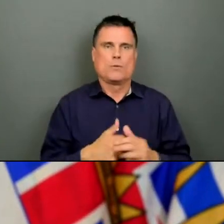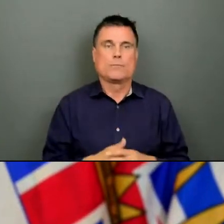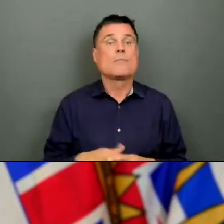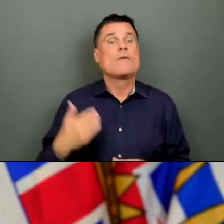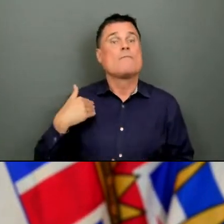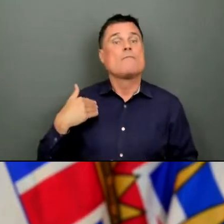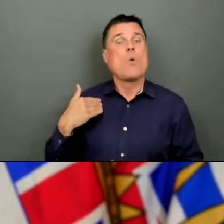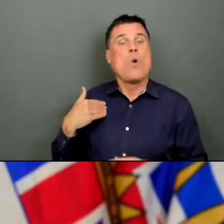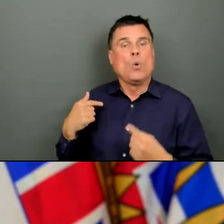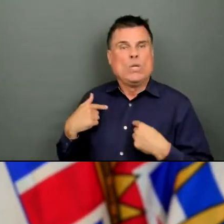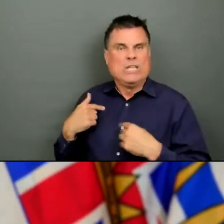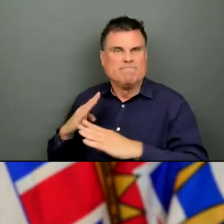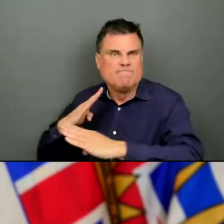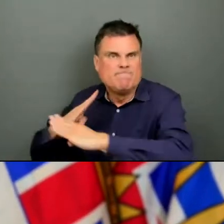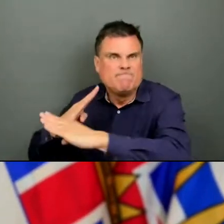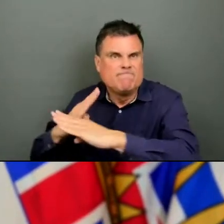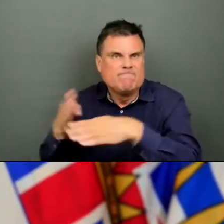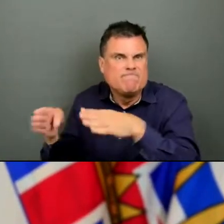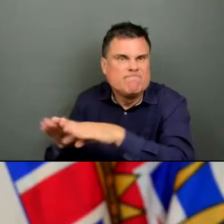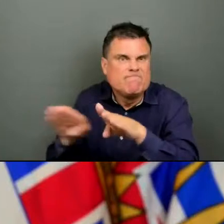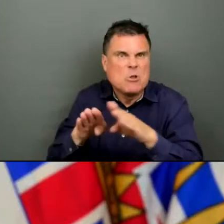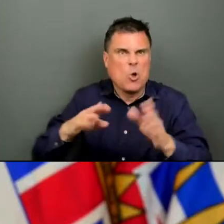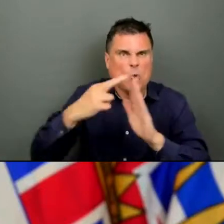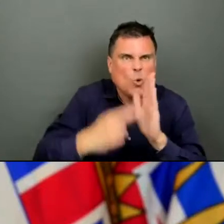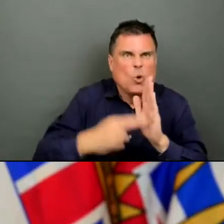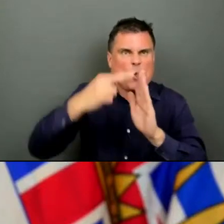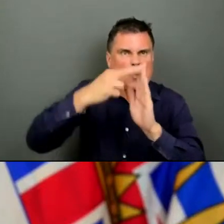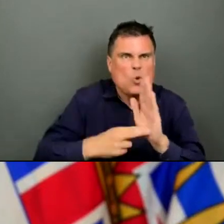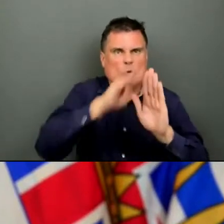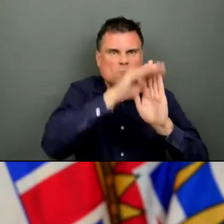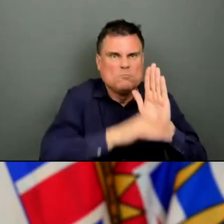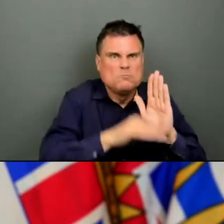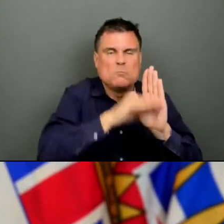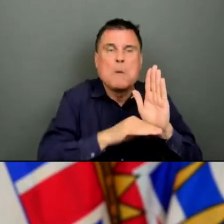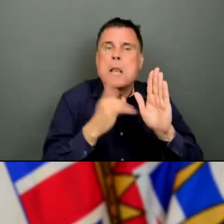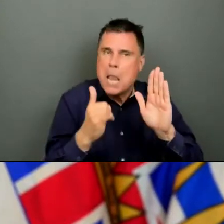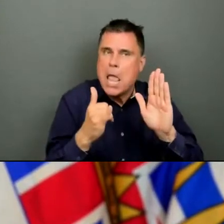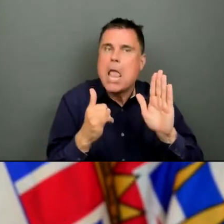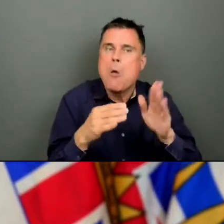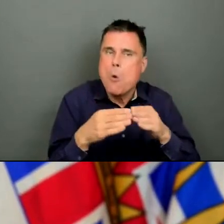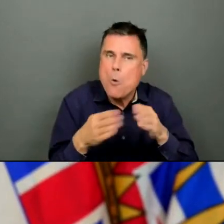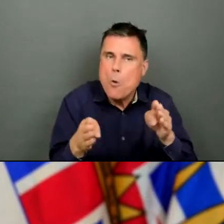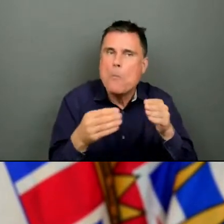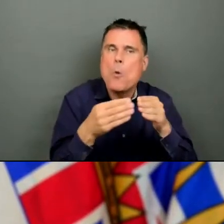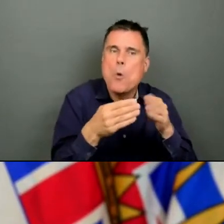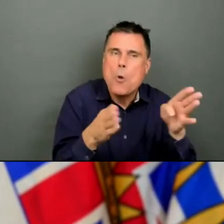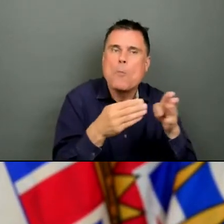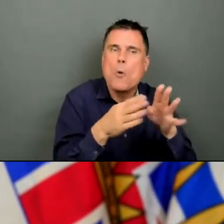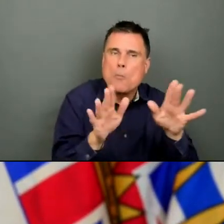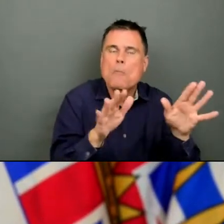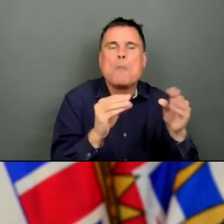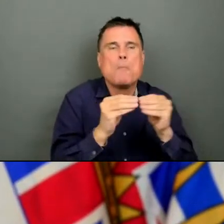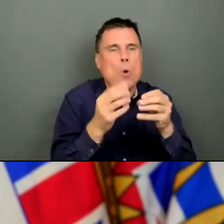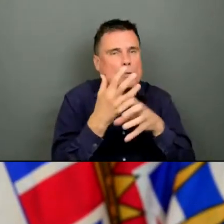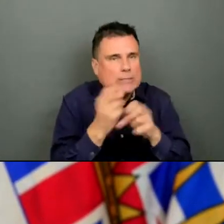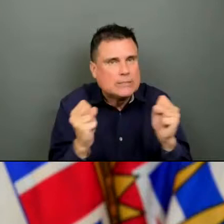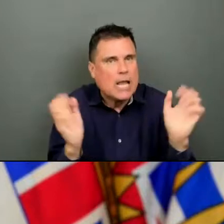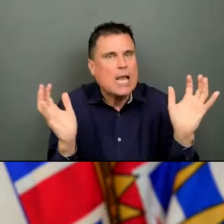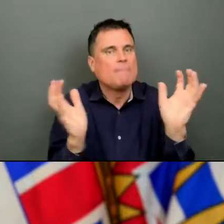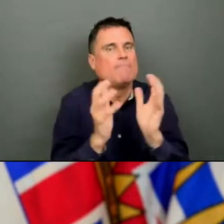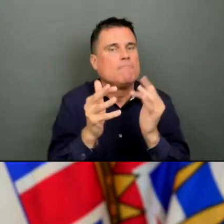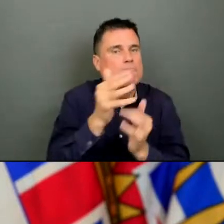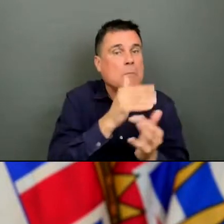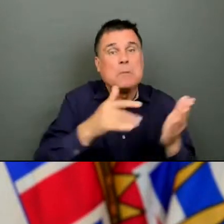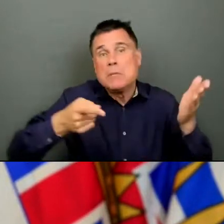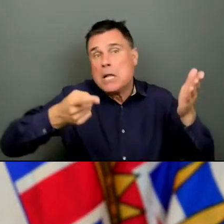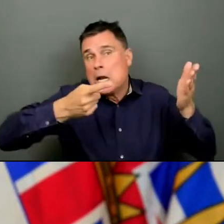a time when we can safely spend time with others once again. As we look to next week and next month,